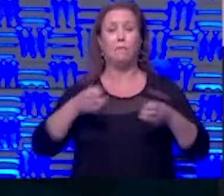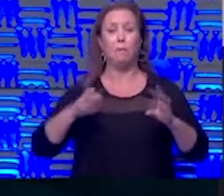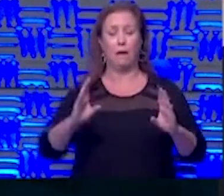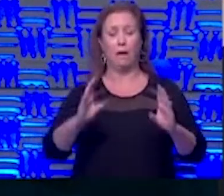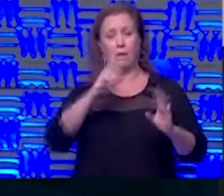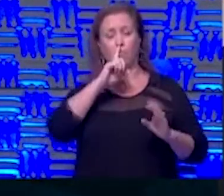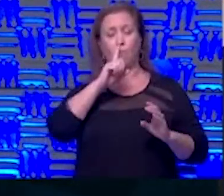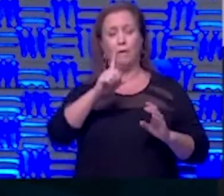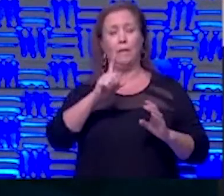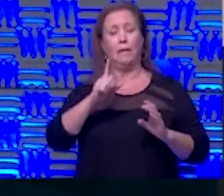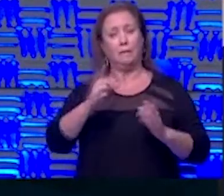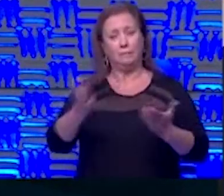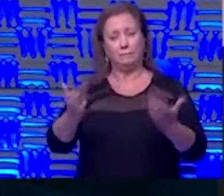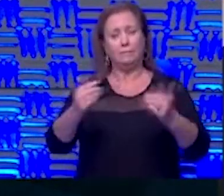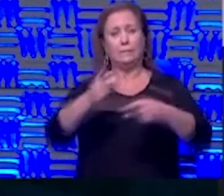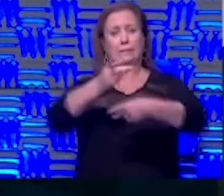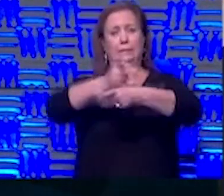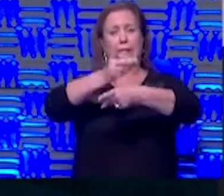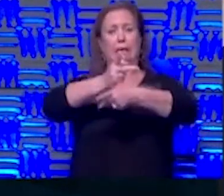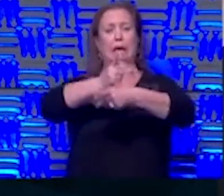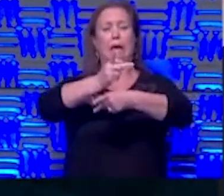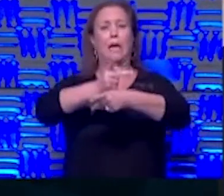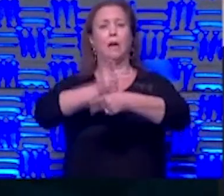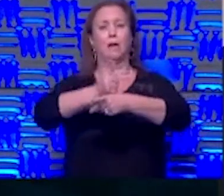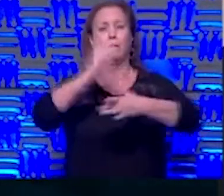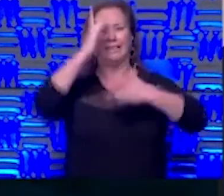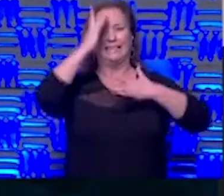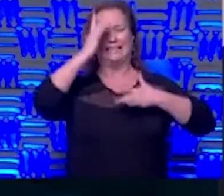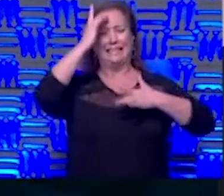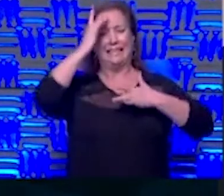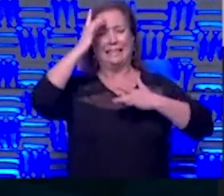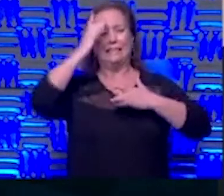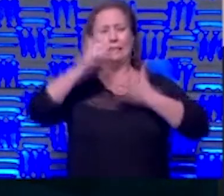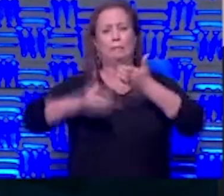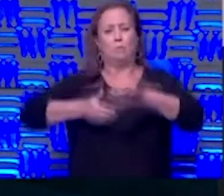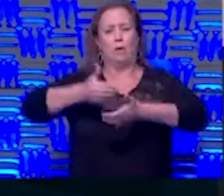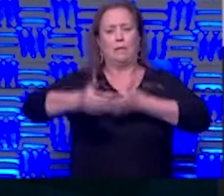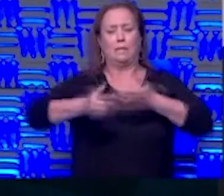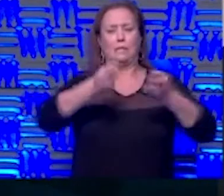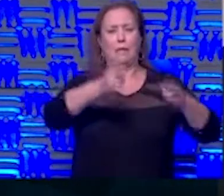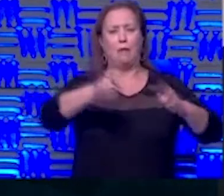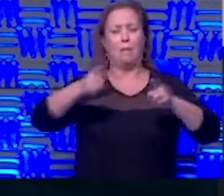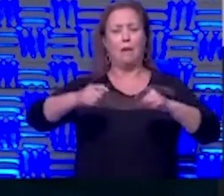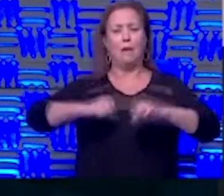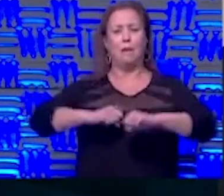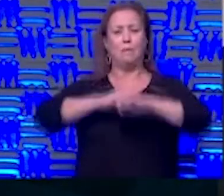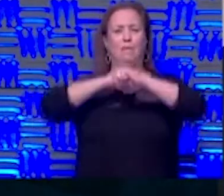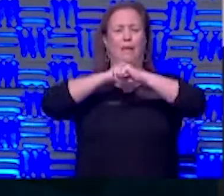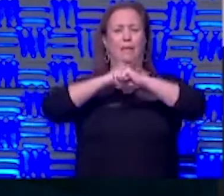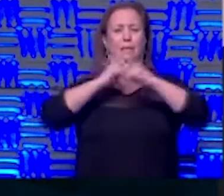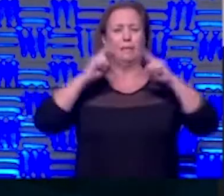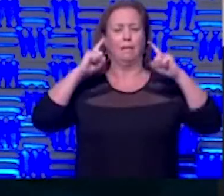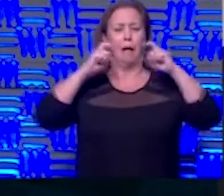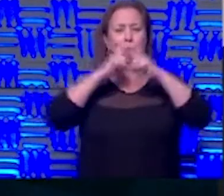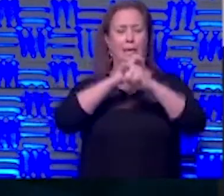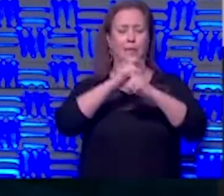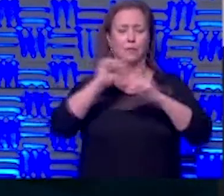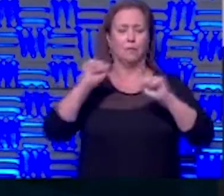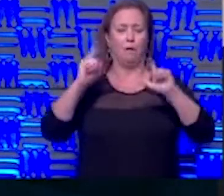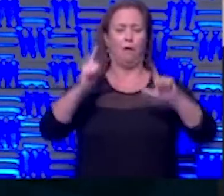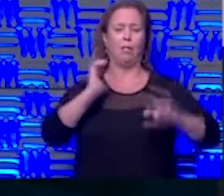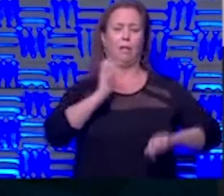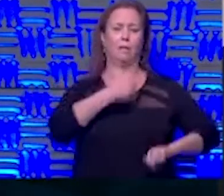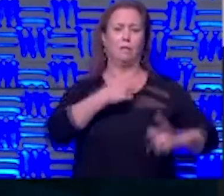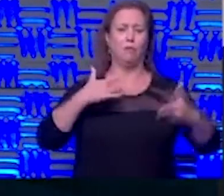really get them in and really care for those disease processes that prevent the complications that all of us are